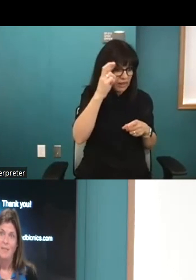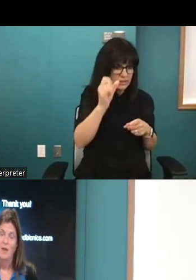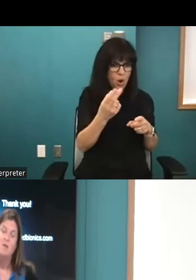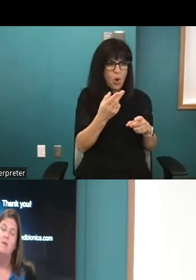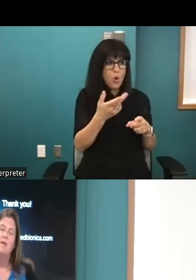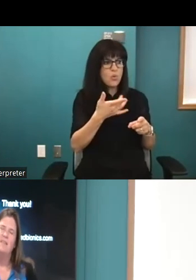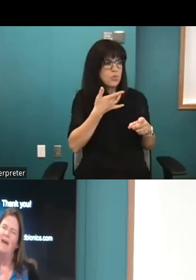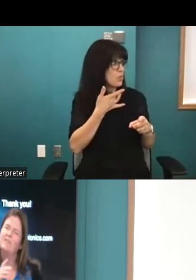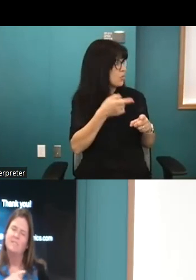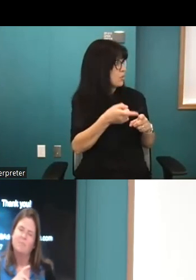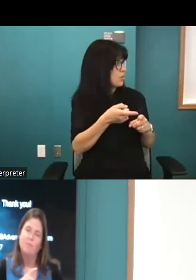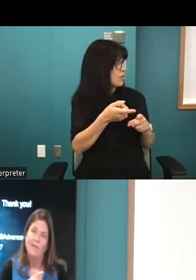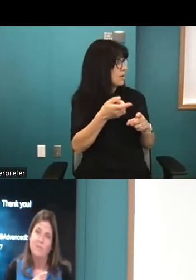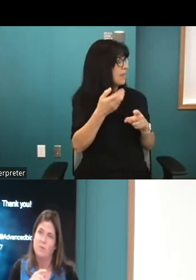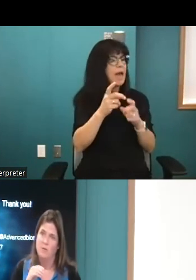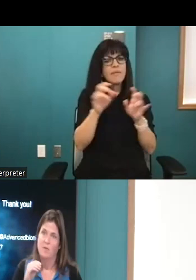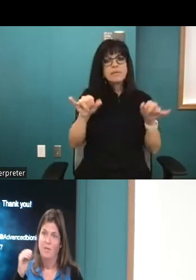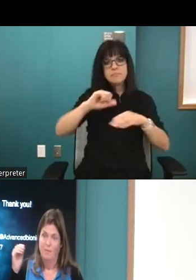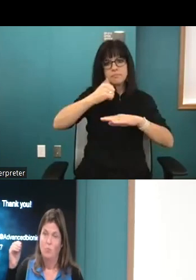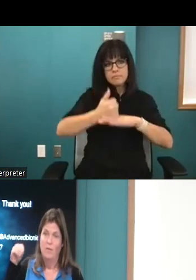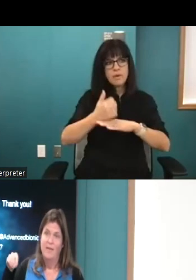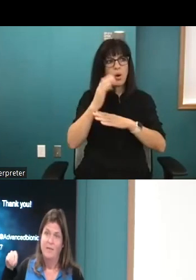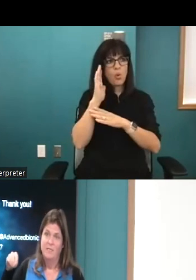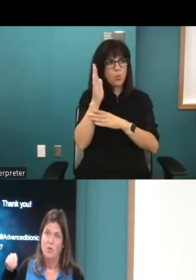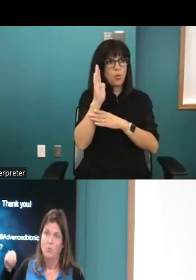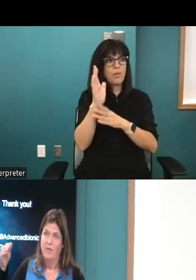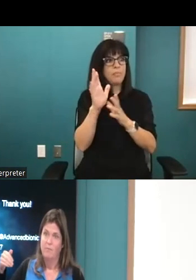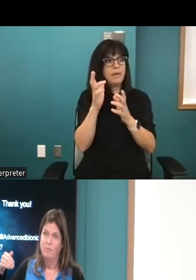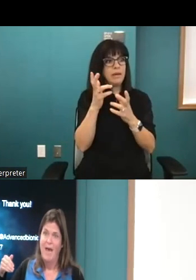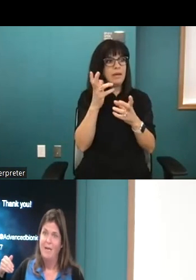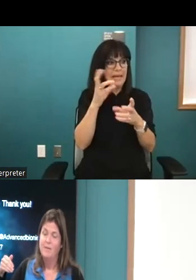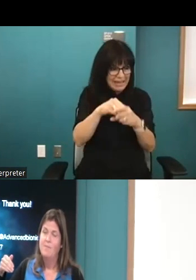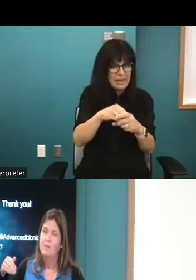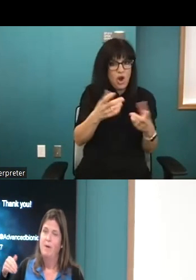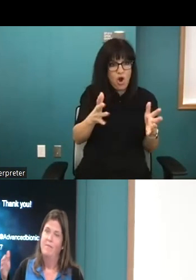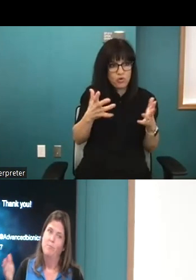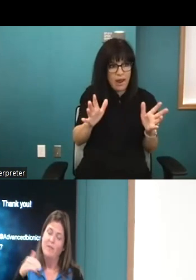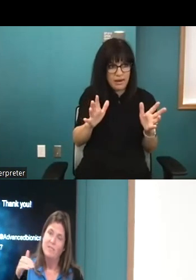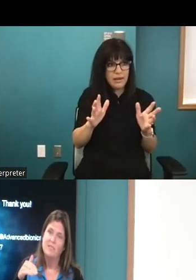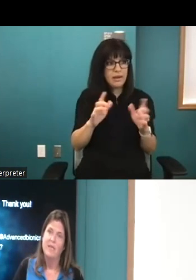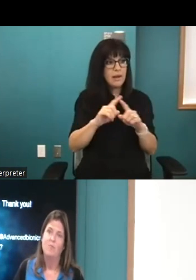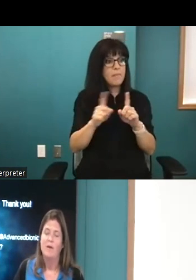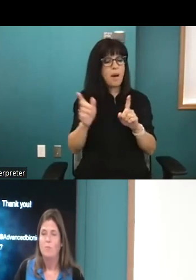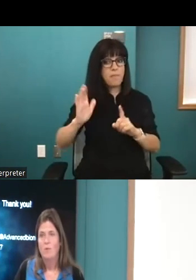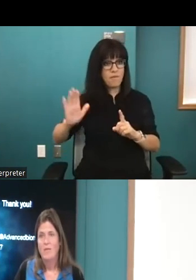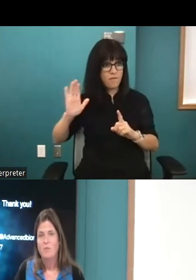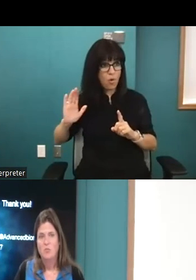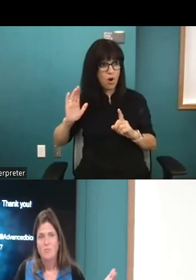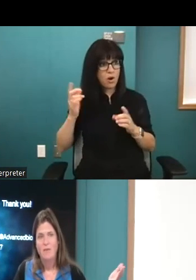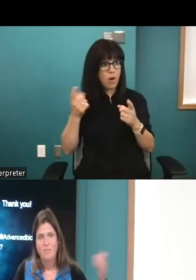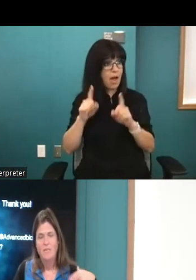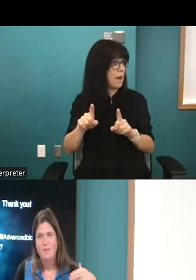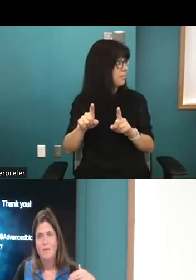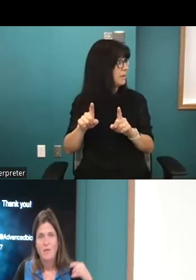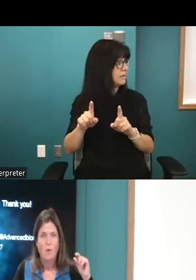it's in there. They have a system in place where they're going to be coming with it installed when it comes back. But previously, what they would